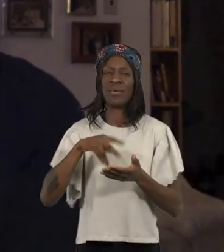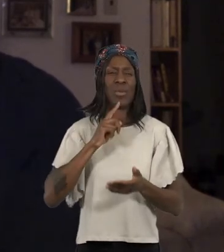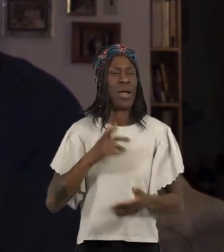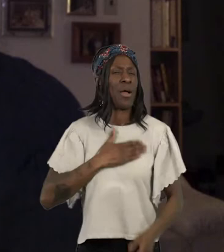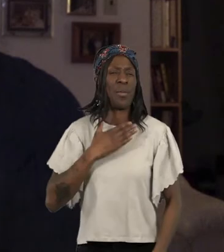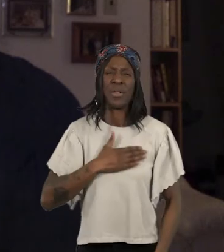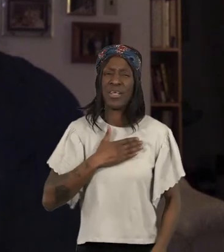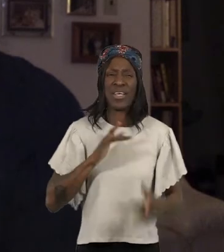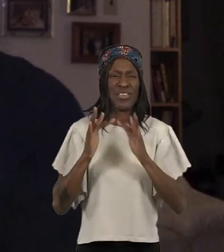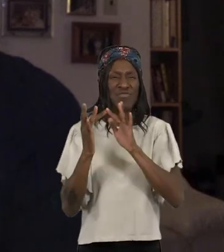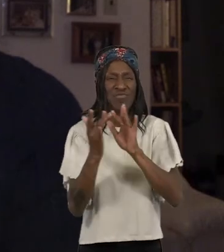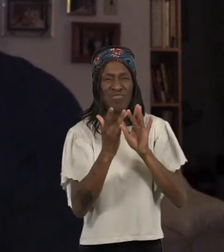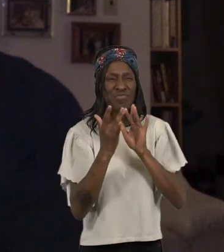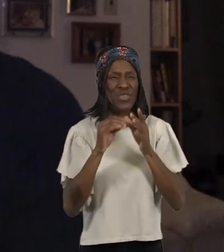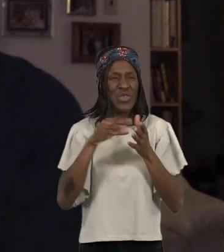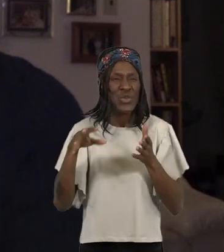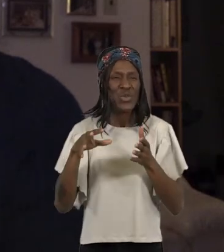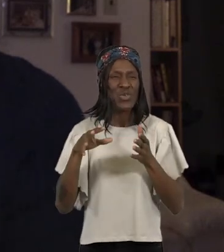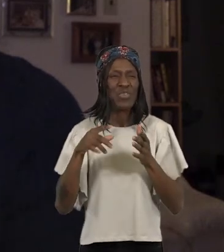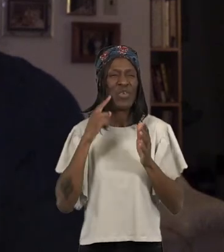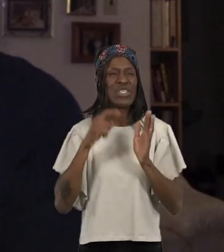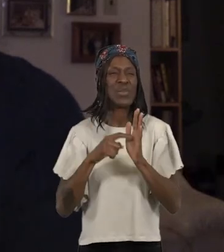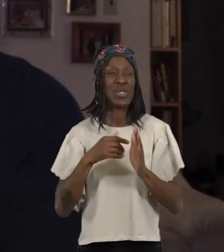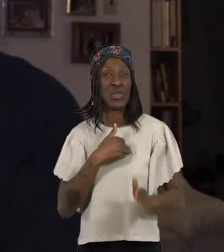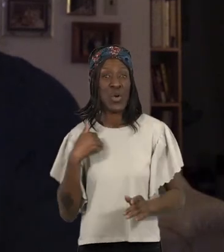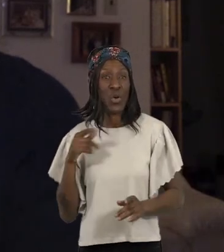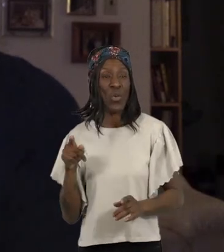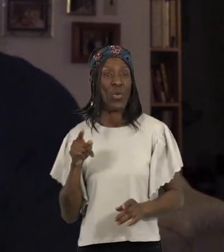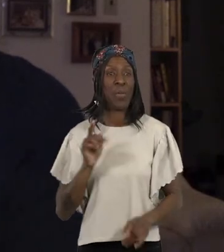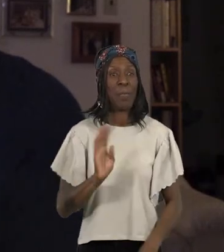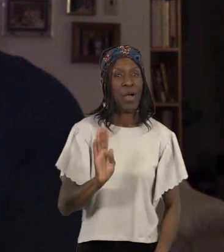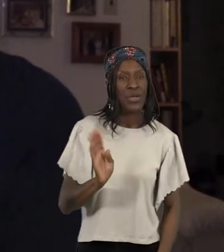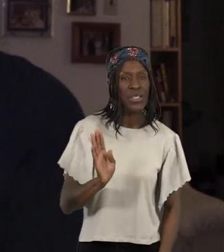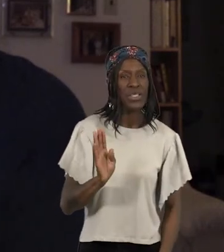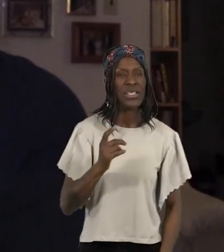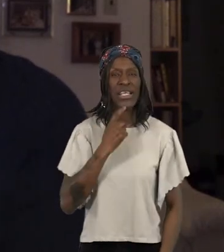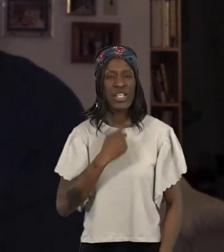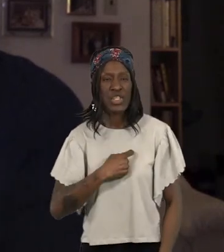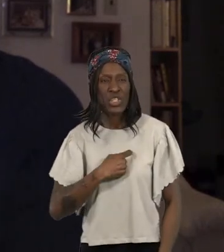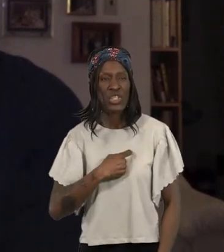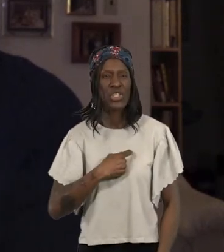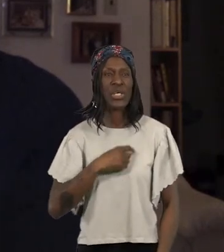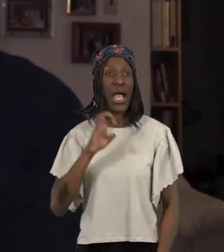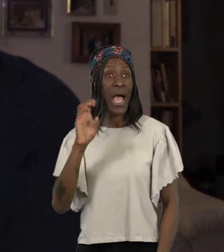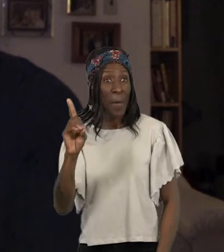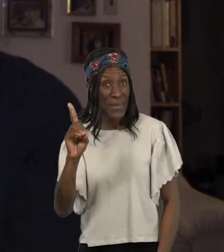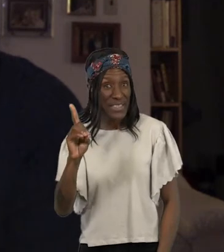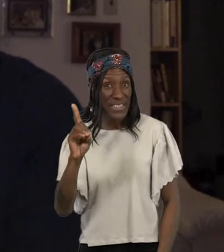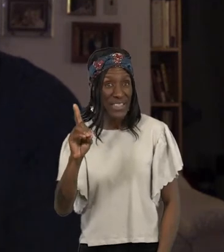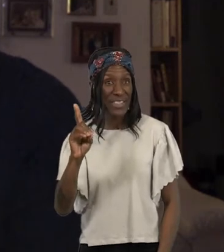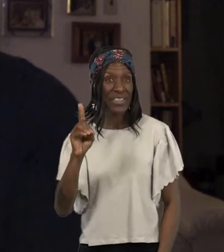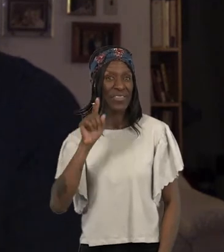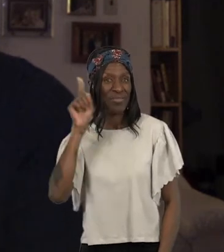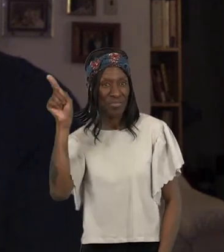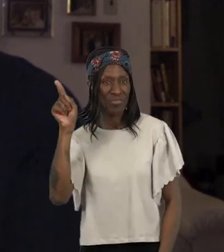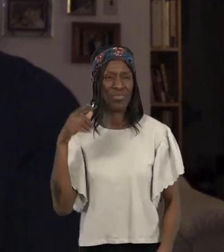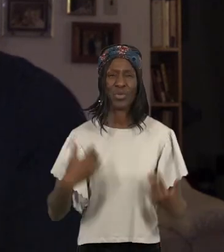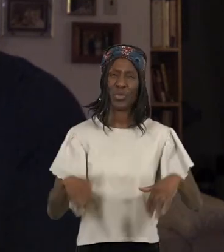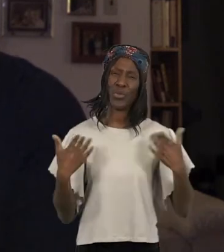we are very happy to be able to reach students in locations such as Toronto, Barrie, Kingston, and